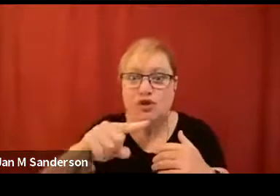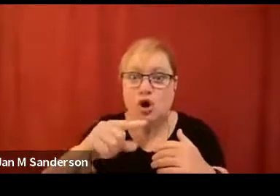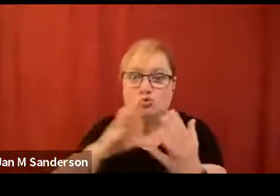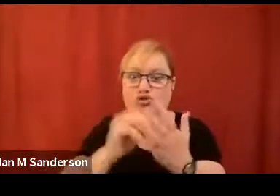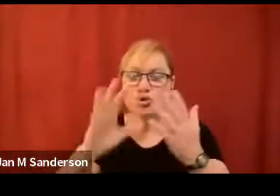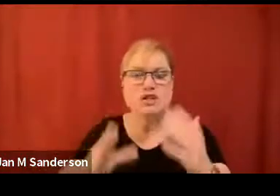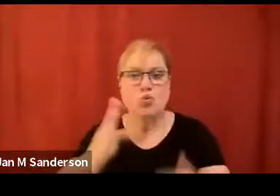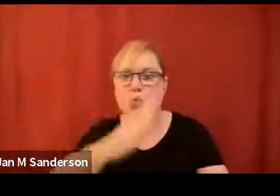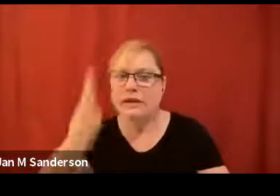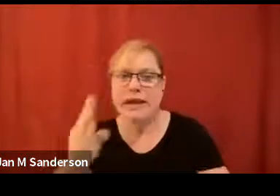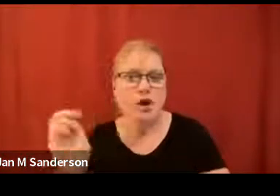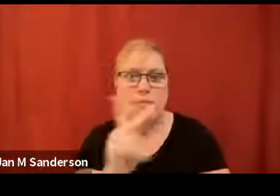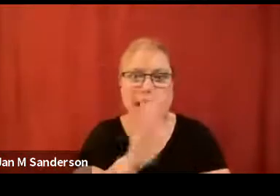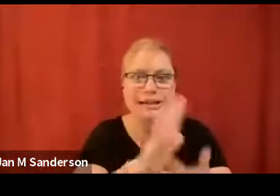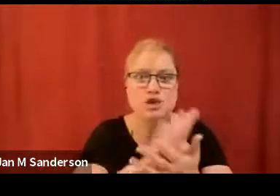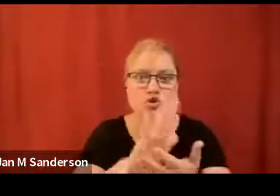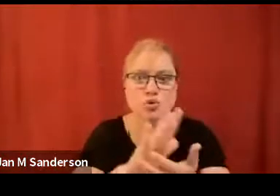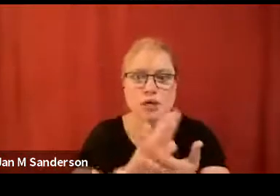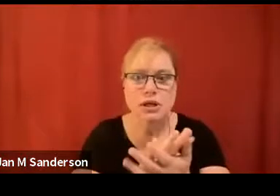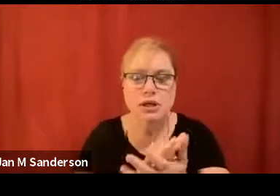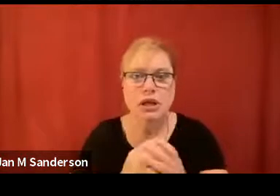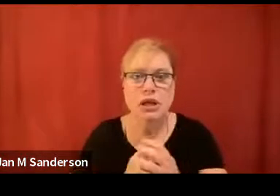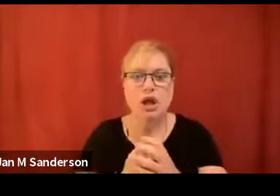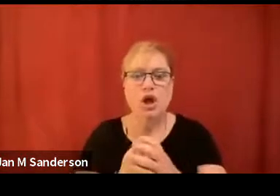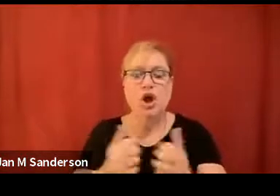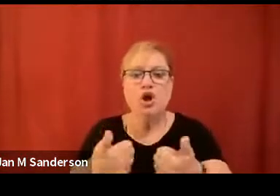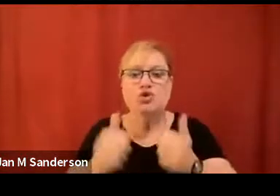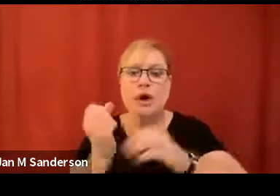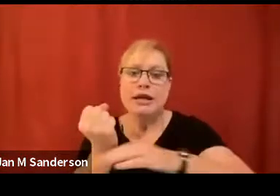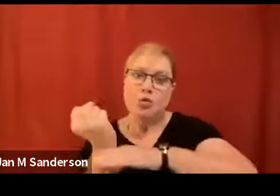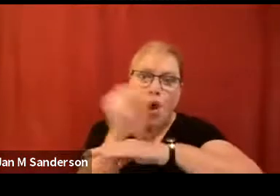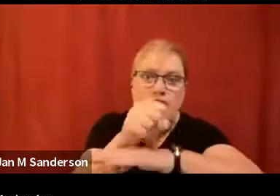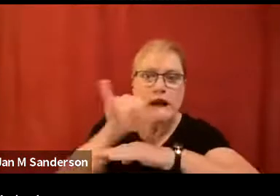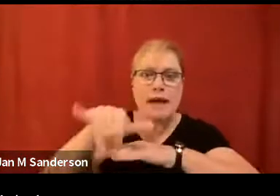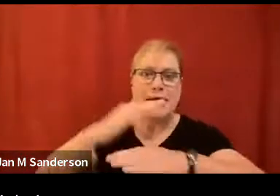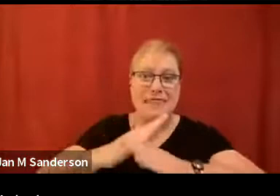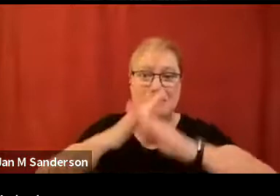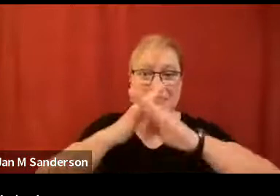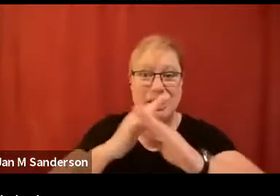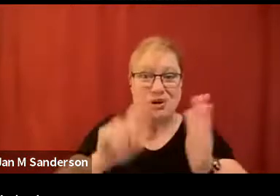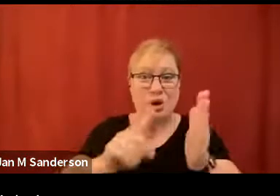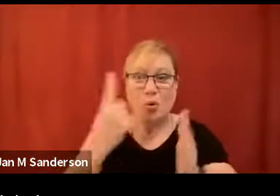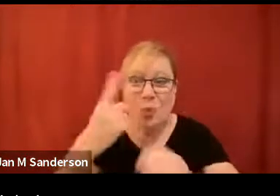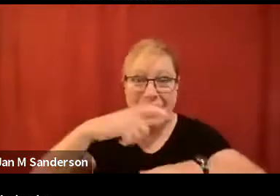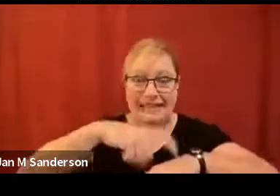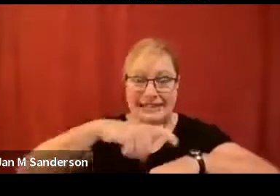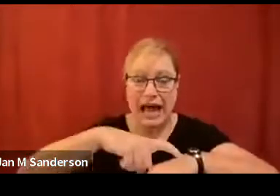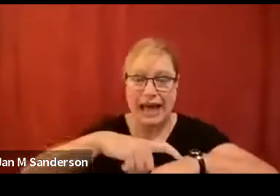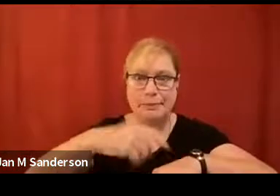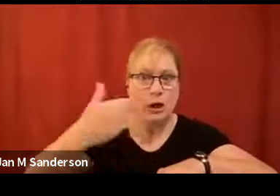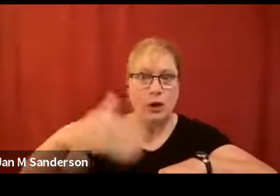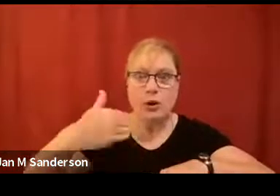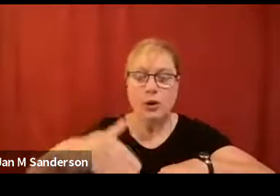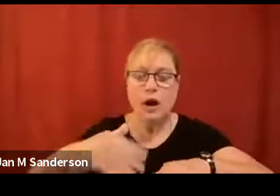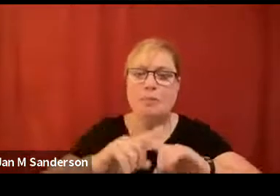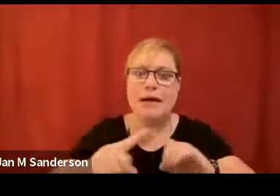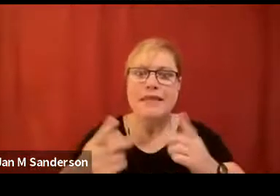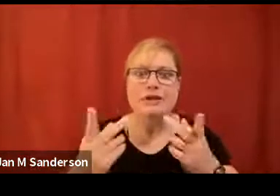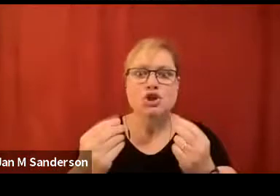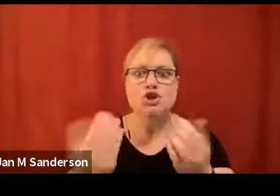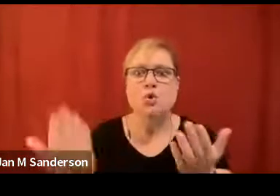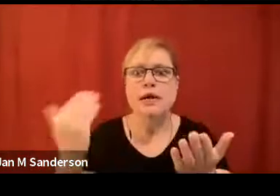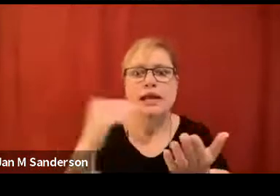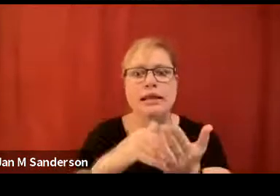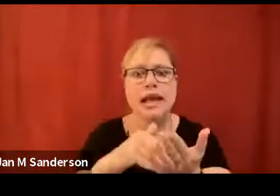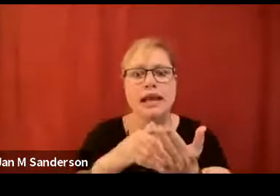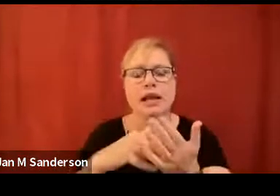barrier once was, sort of the sort of goal and challenge of a lifetime, but to then do it again, it's